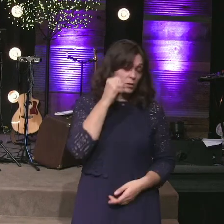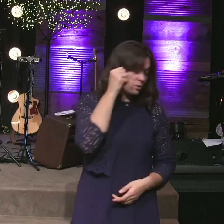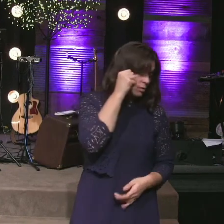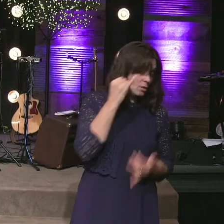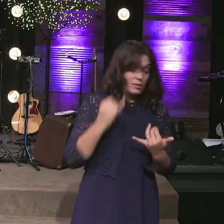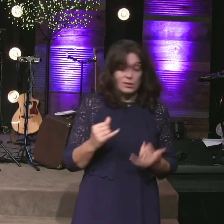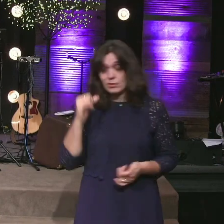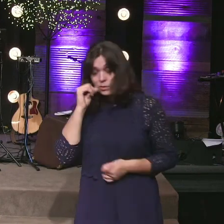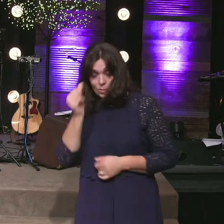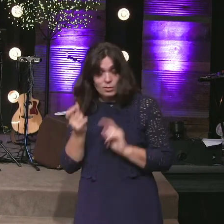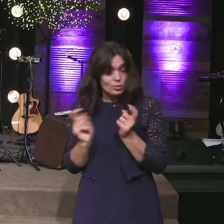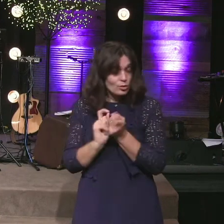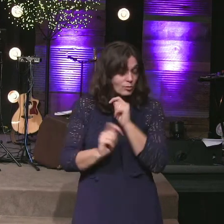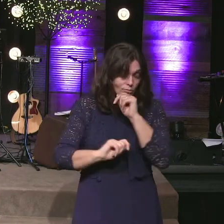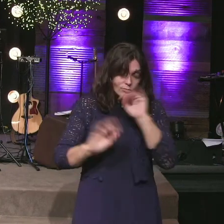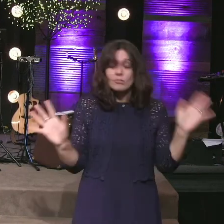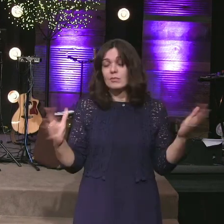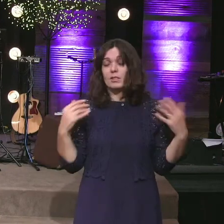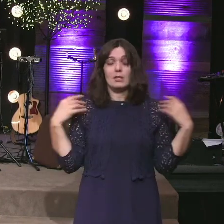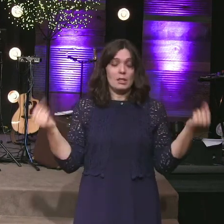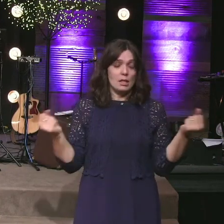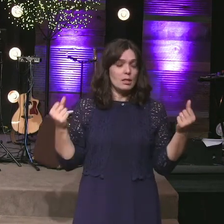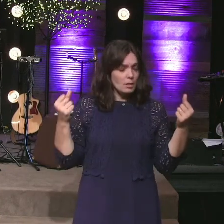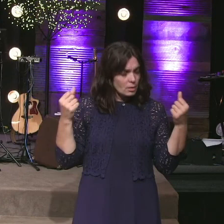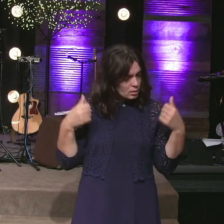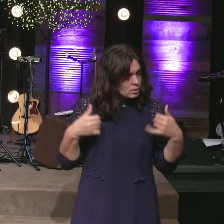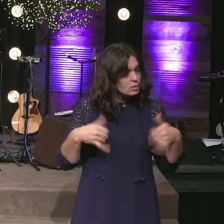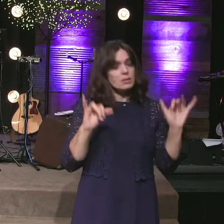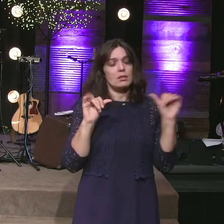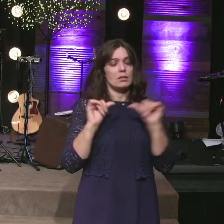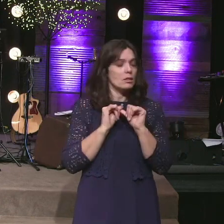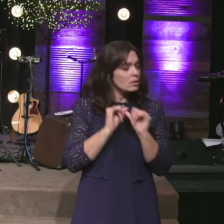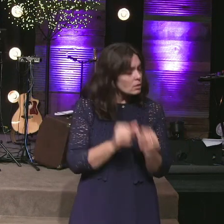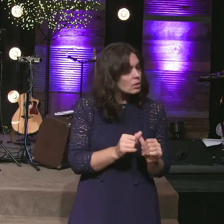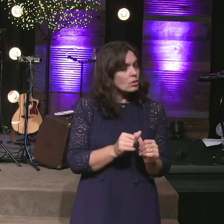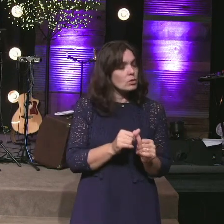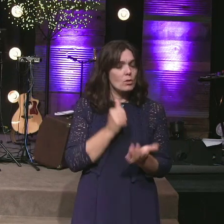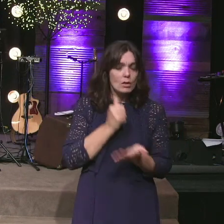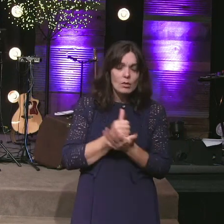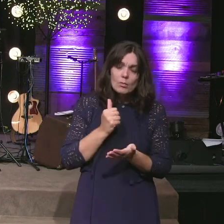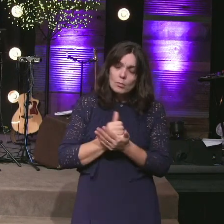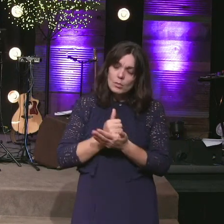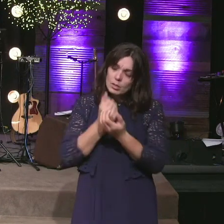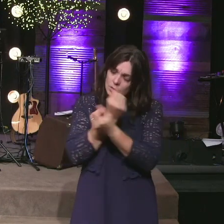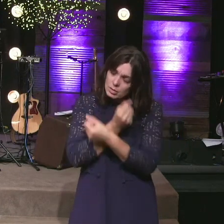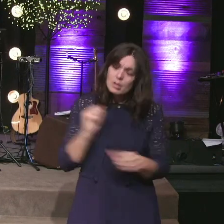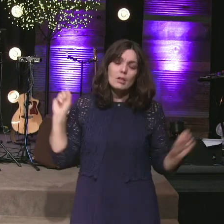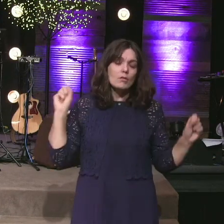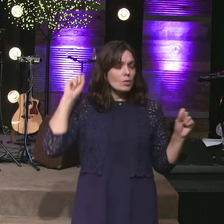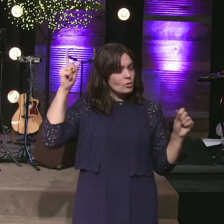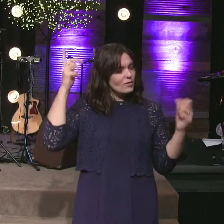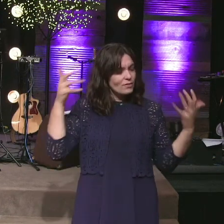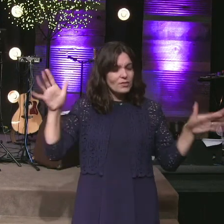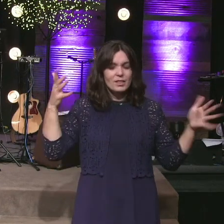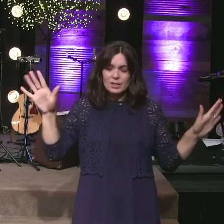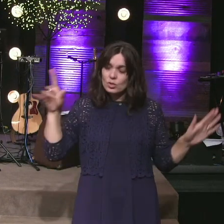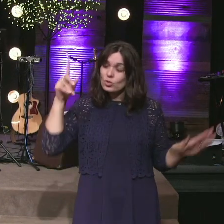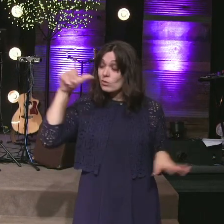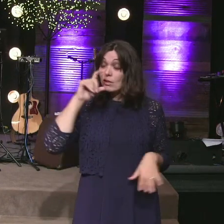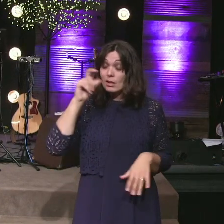changed. You haven't stopped healing. You haven't stopped helping. You haven't stopped delivering. You're not